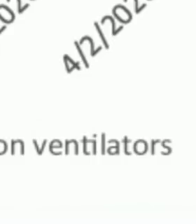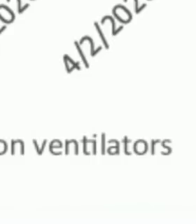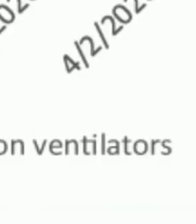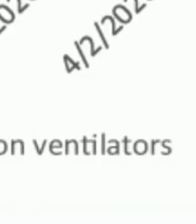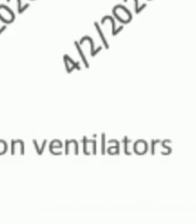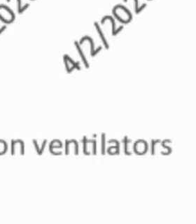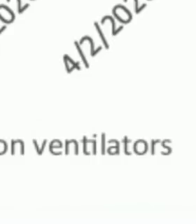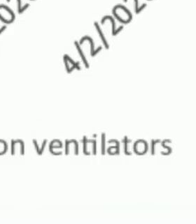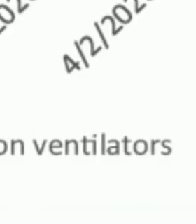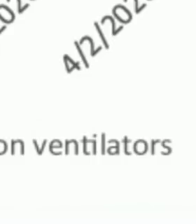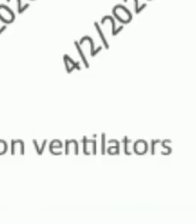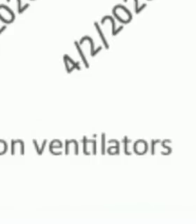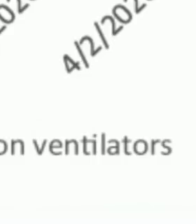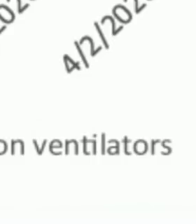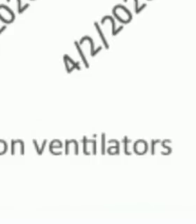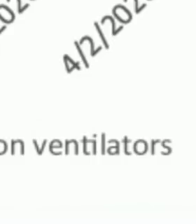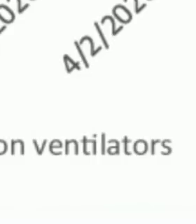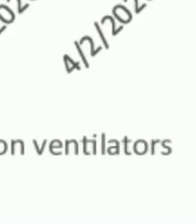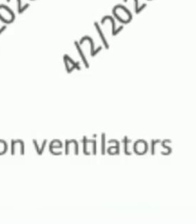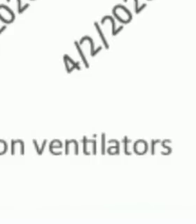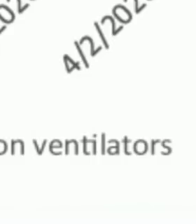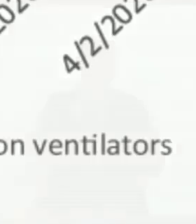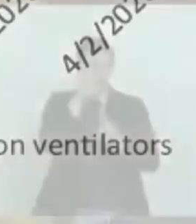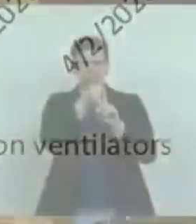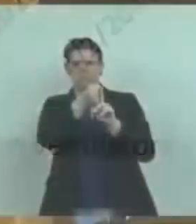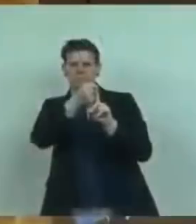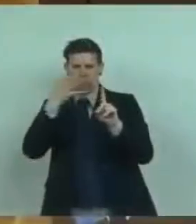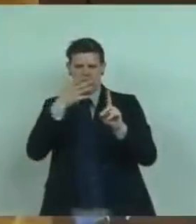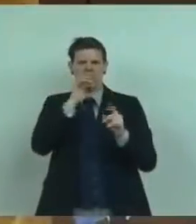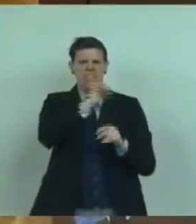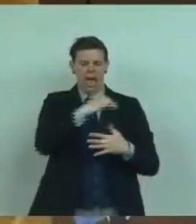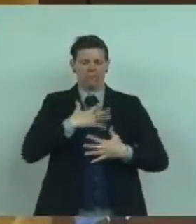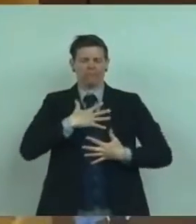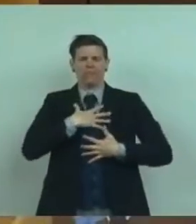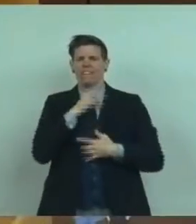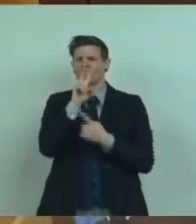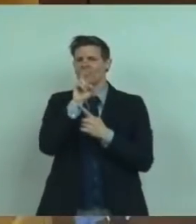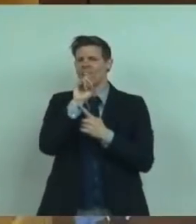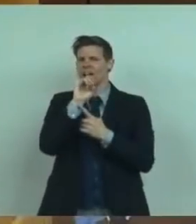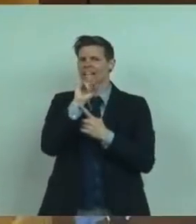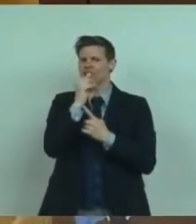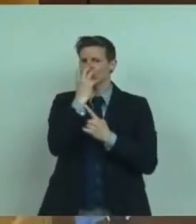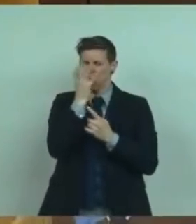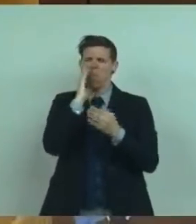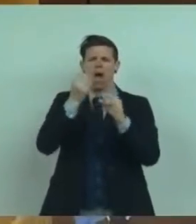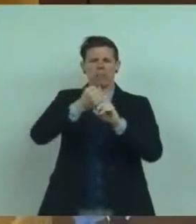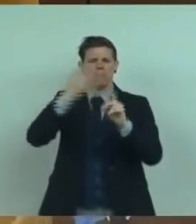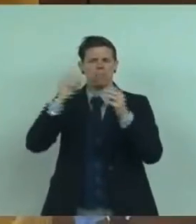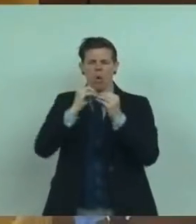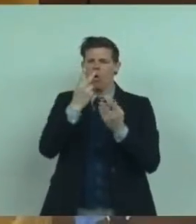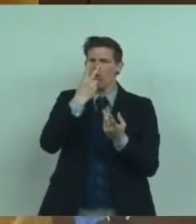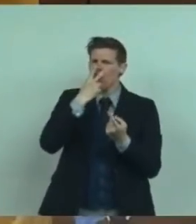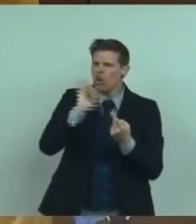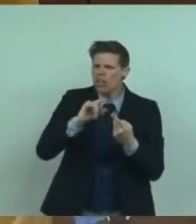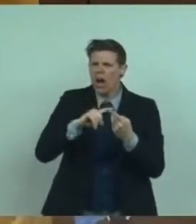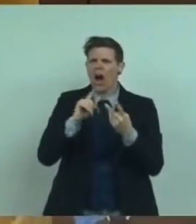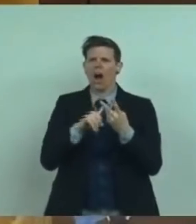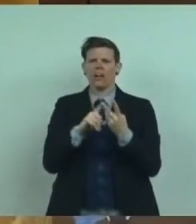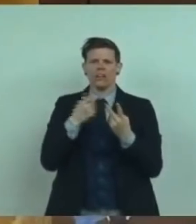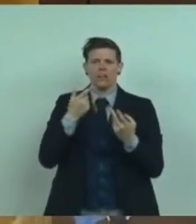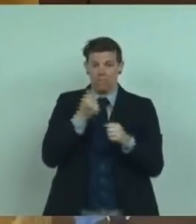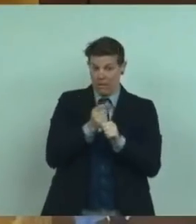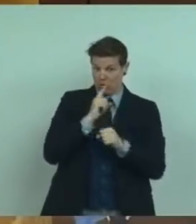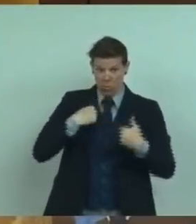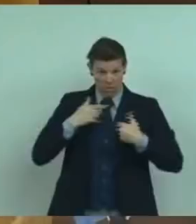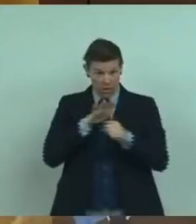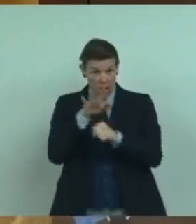right equipment so that New Mexico and our hospital systems have everything that they need to manage this pandemic.